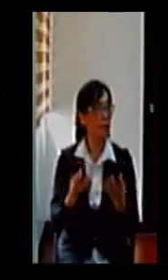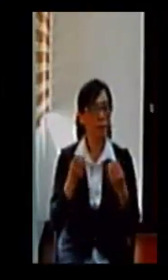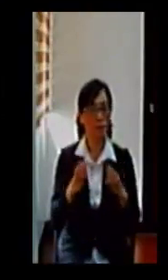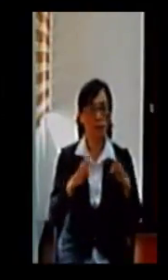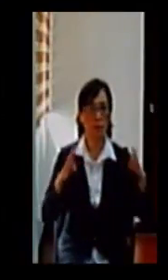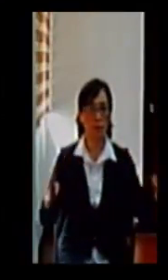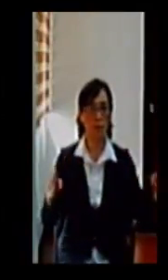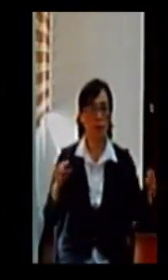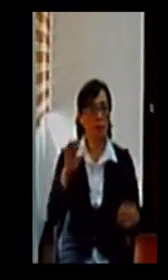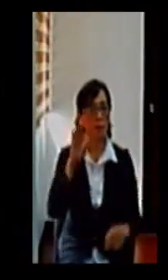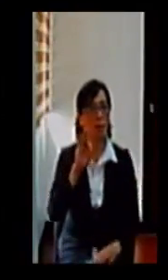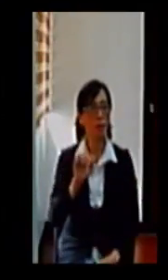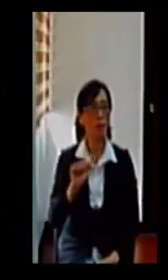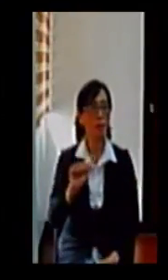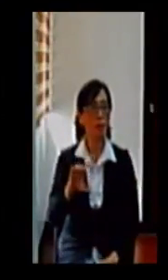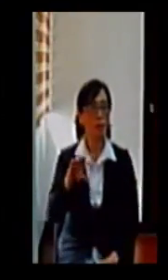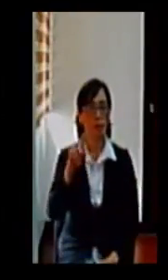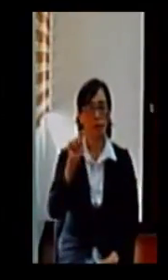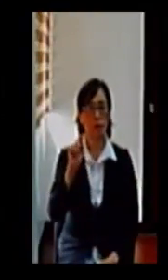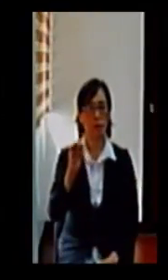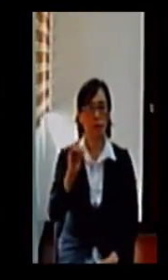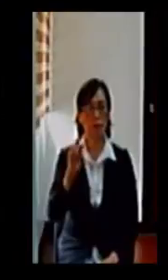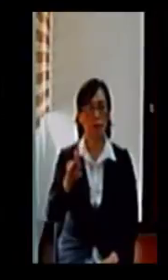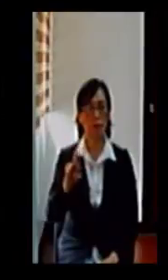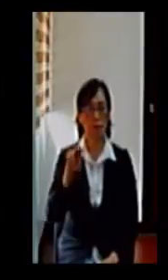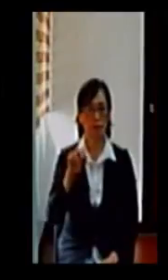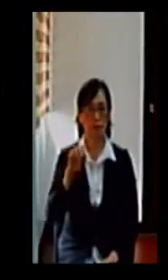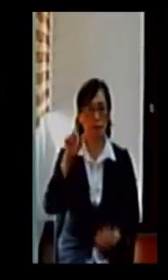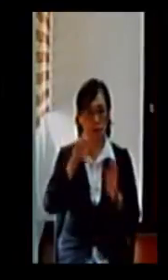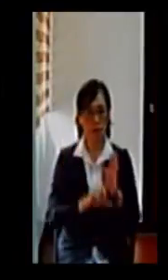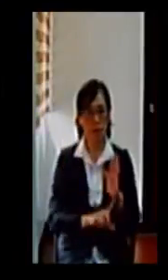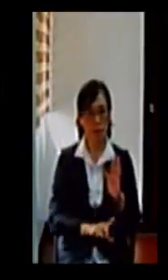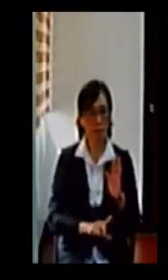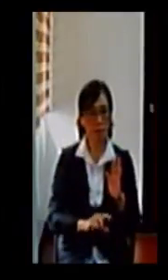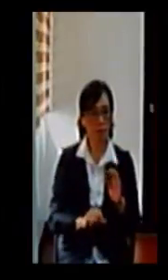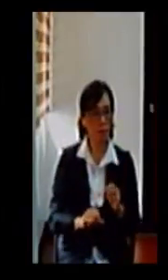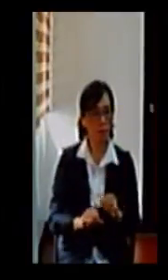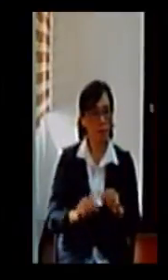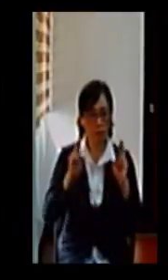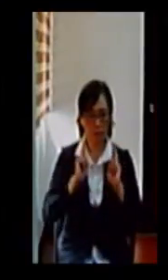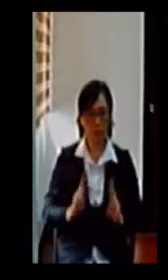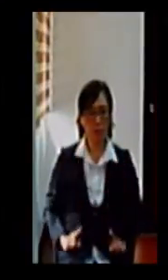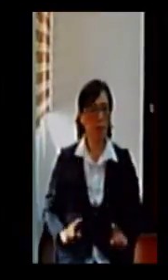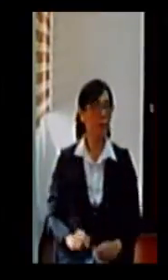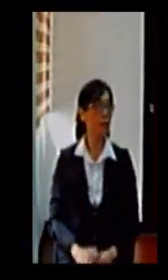factor for such a reduction of the forest cover is man-made. Yes. Thank you.